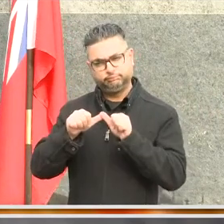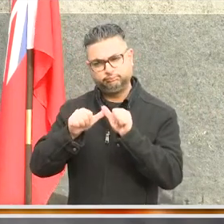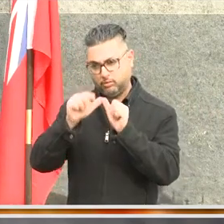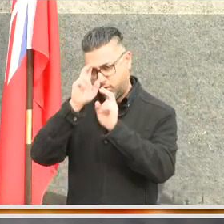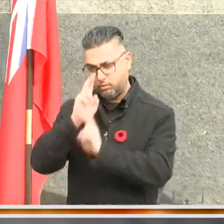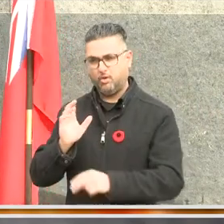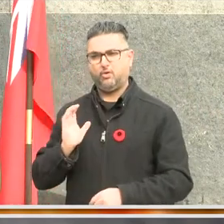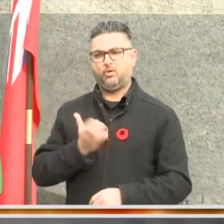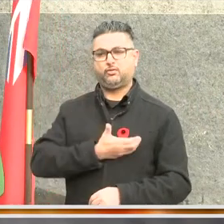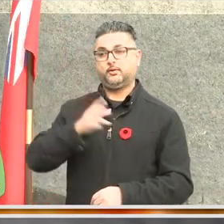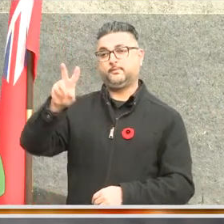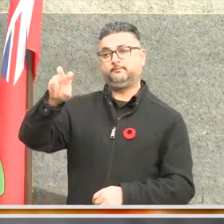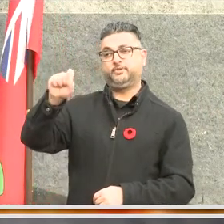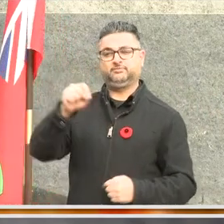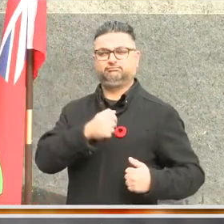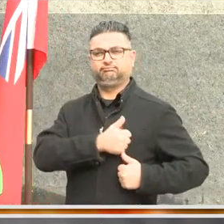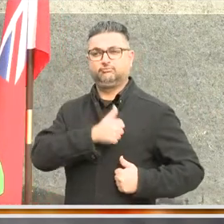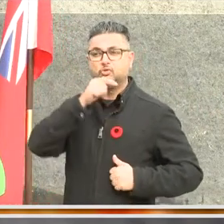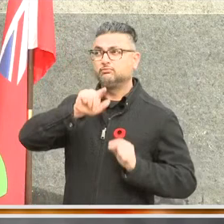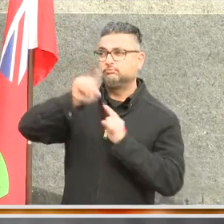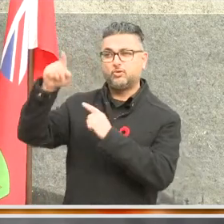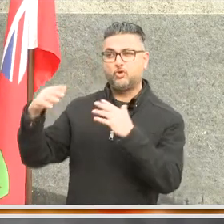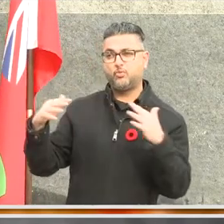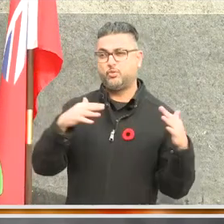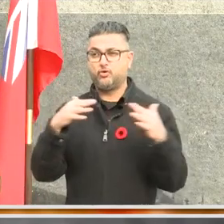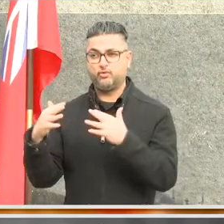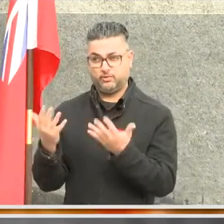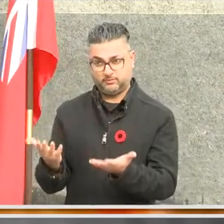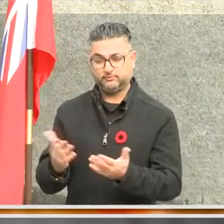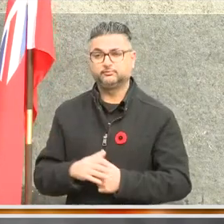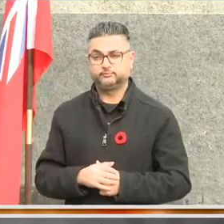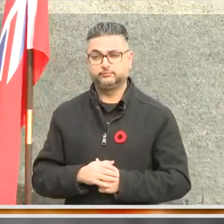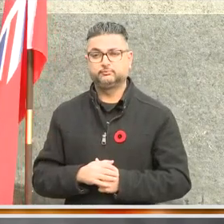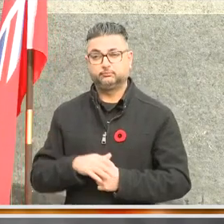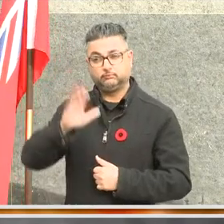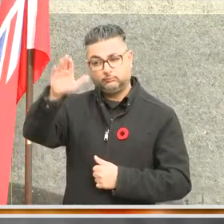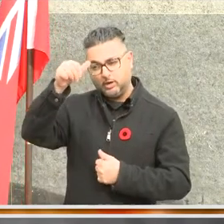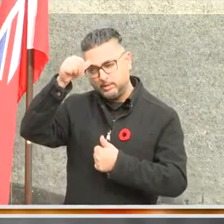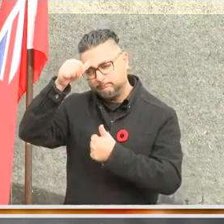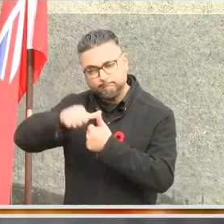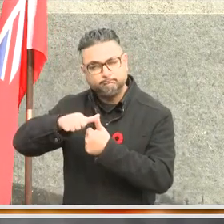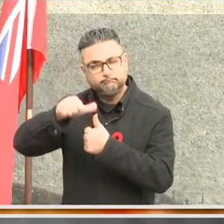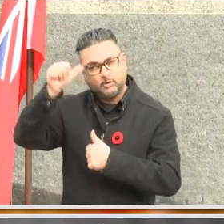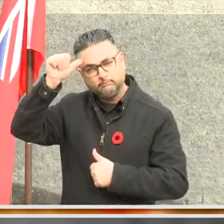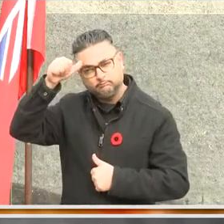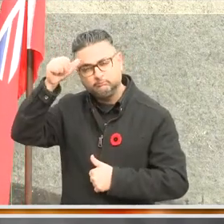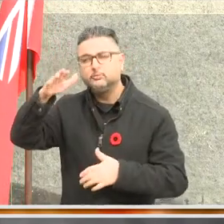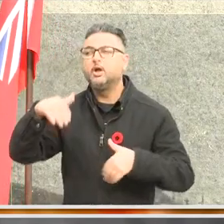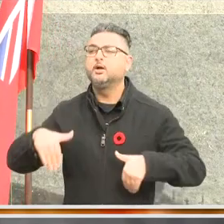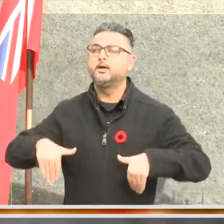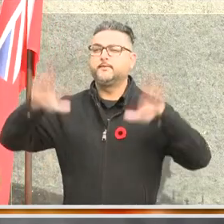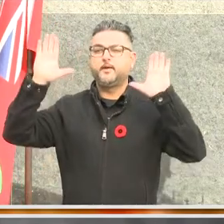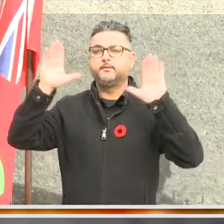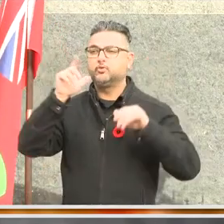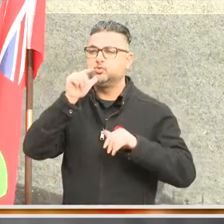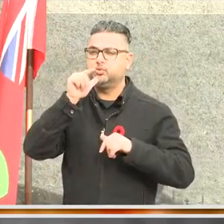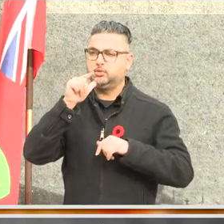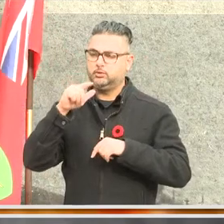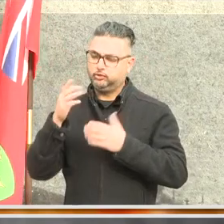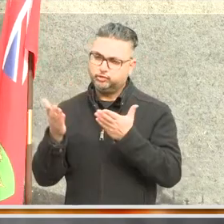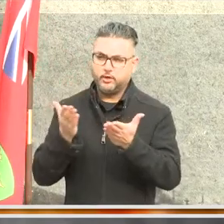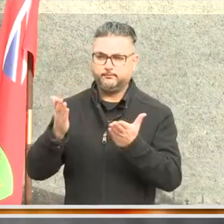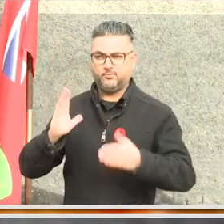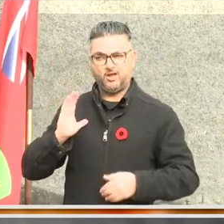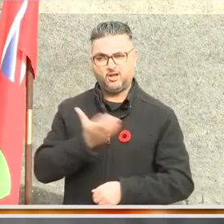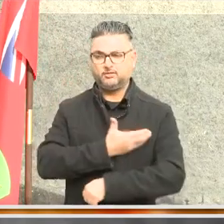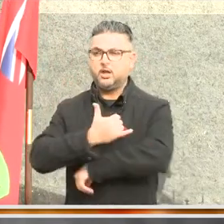a continual reminder of the sacrifice made by those who have served and continue to serve a country during